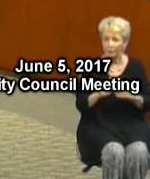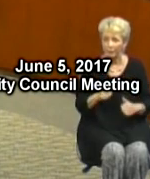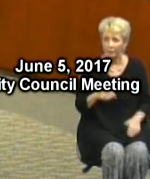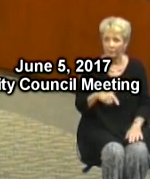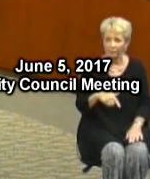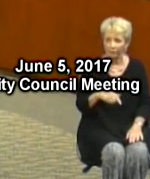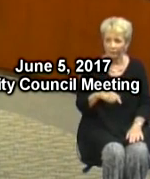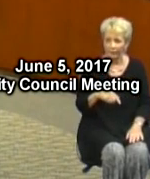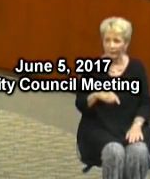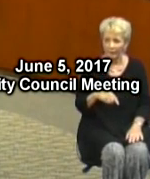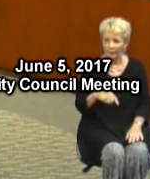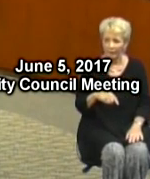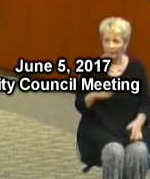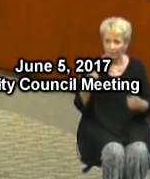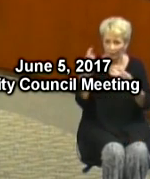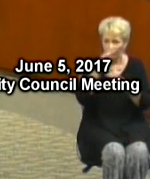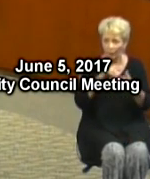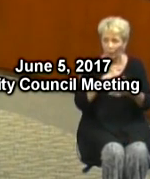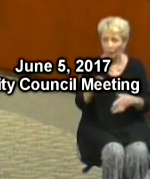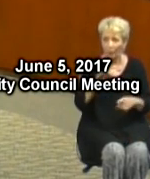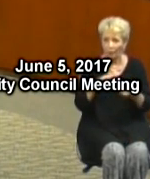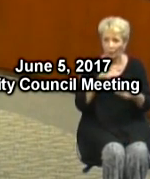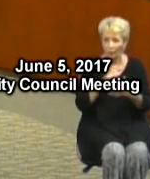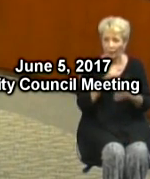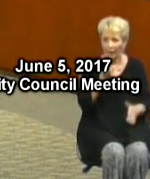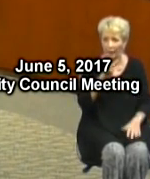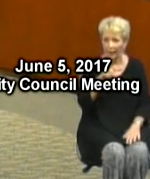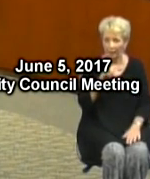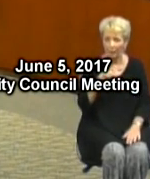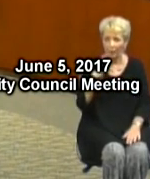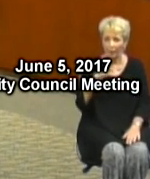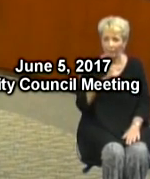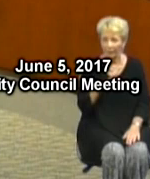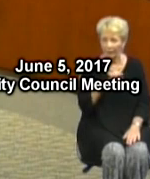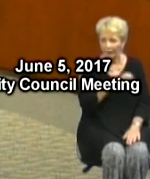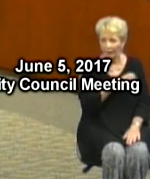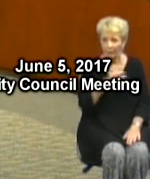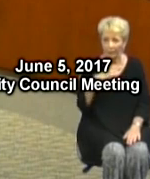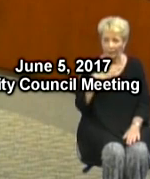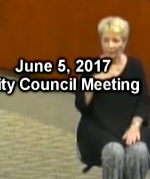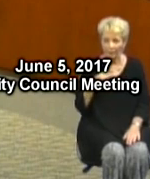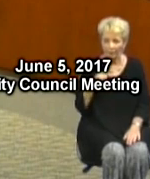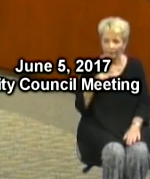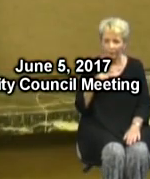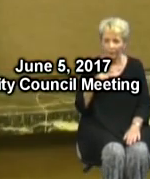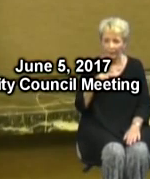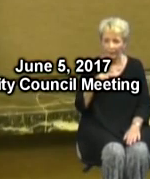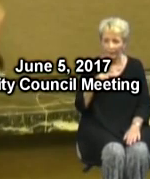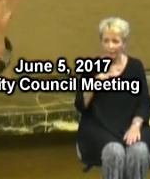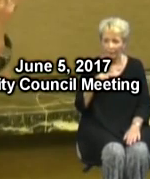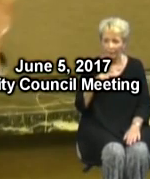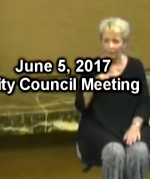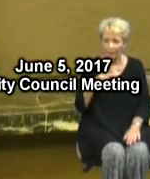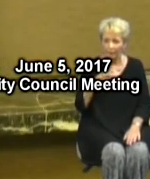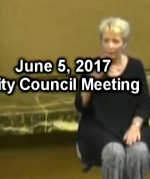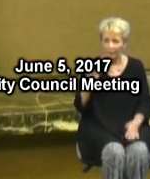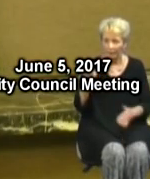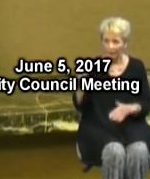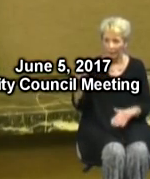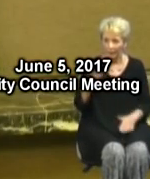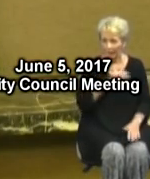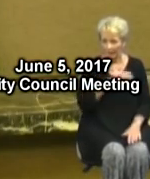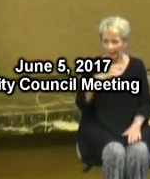is the consideration of appointments to the Cable Television Commissions. Hallie? And I believe that is council appointments.